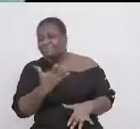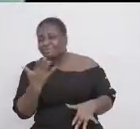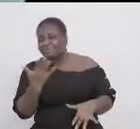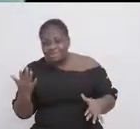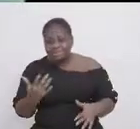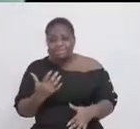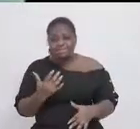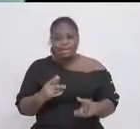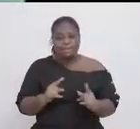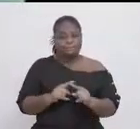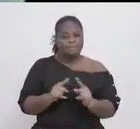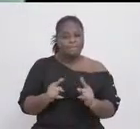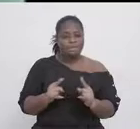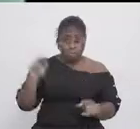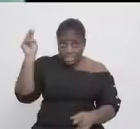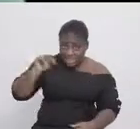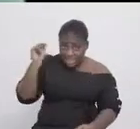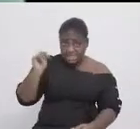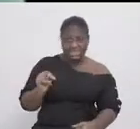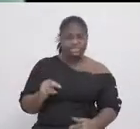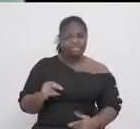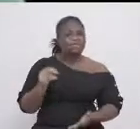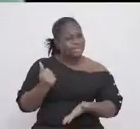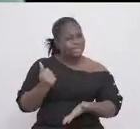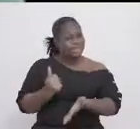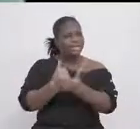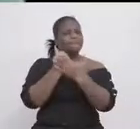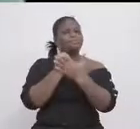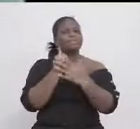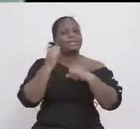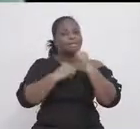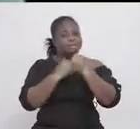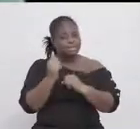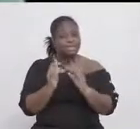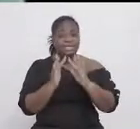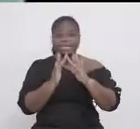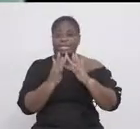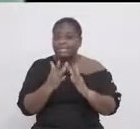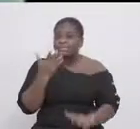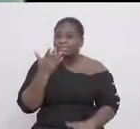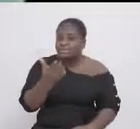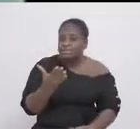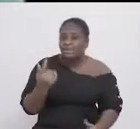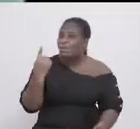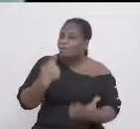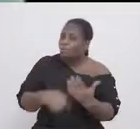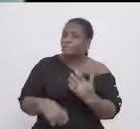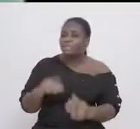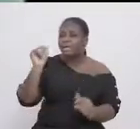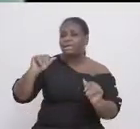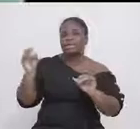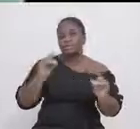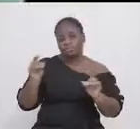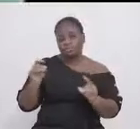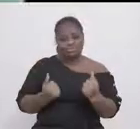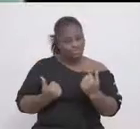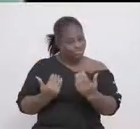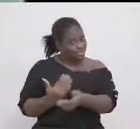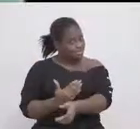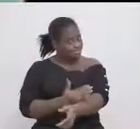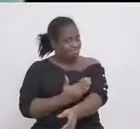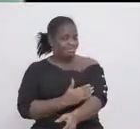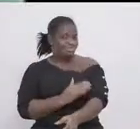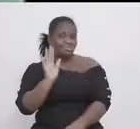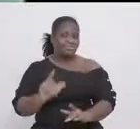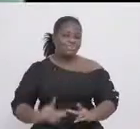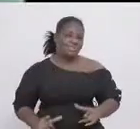doing other things, but we really need to build their capacity to say the internet is here. What can you do with the internet to improve your life